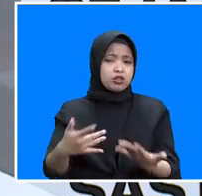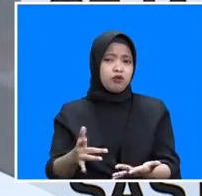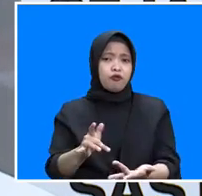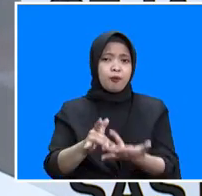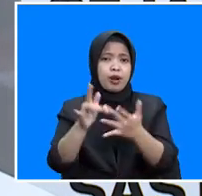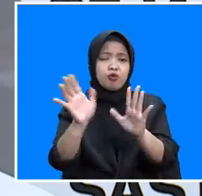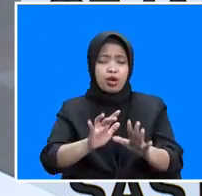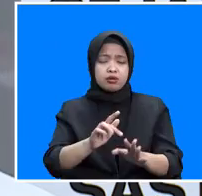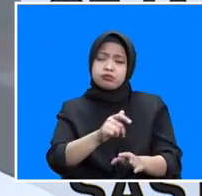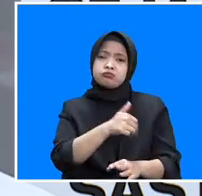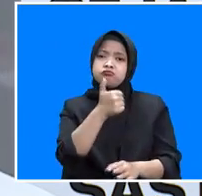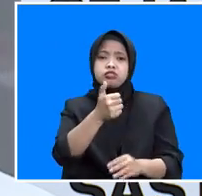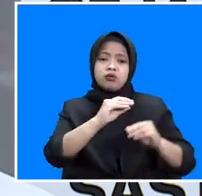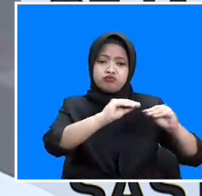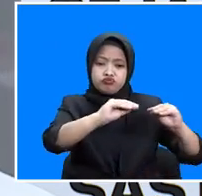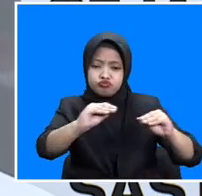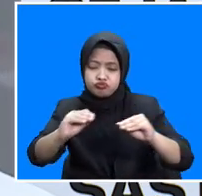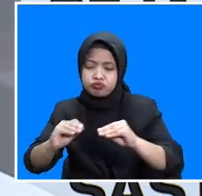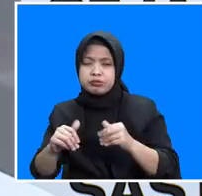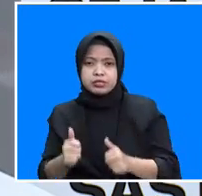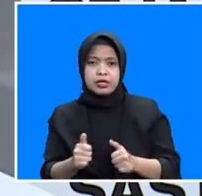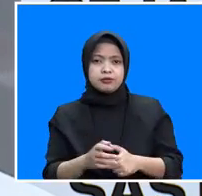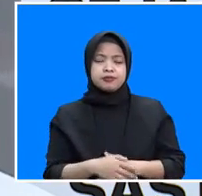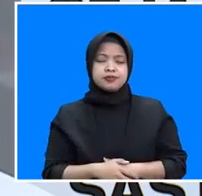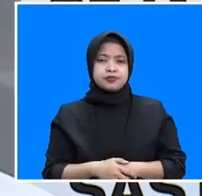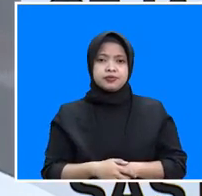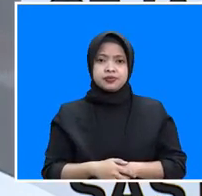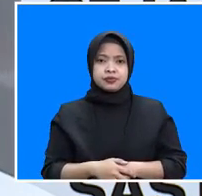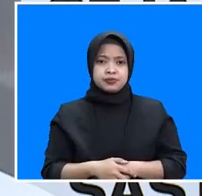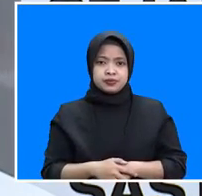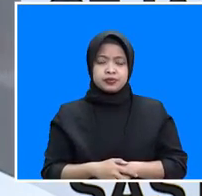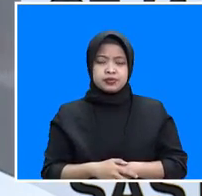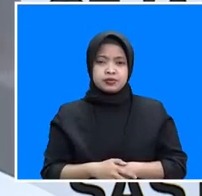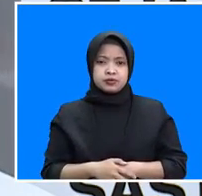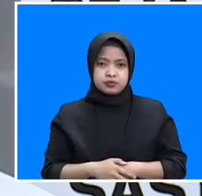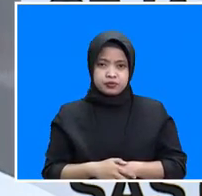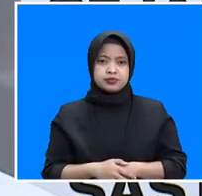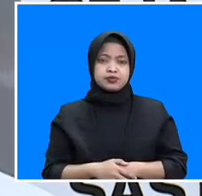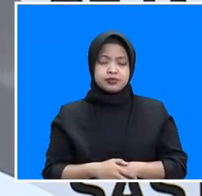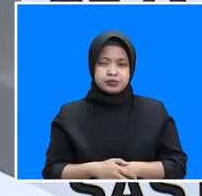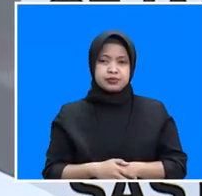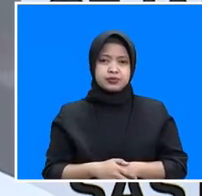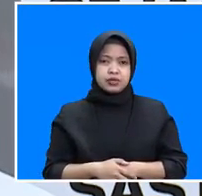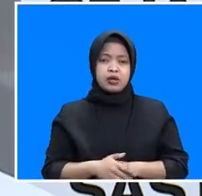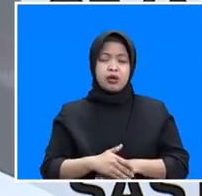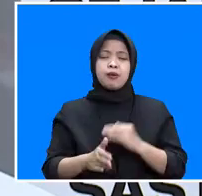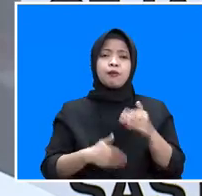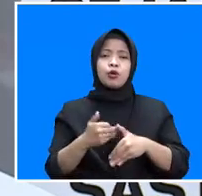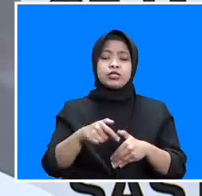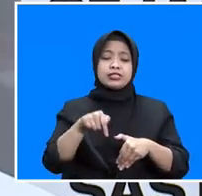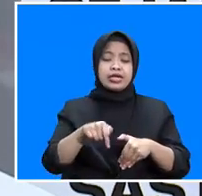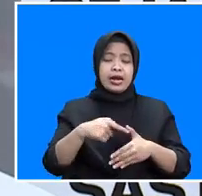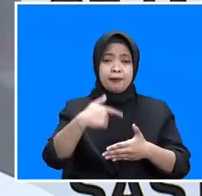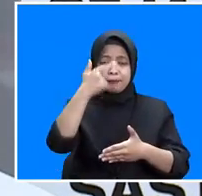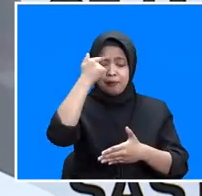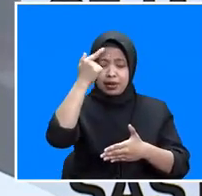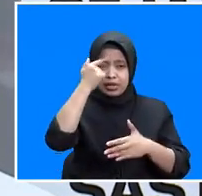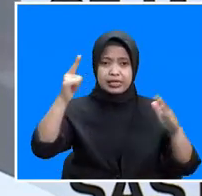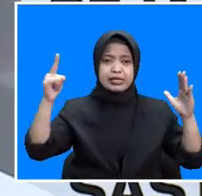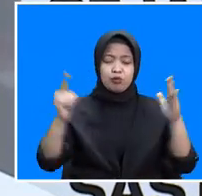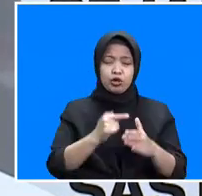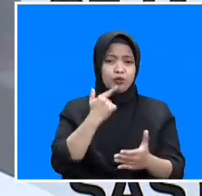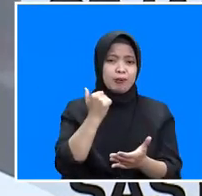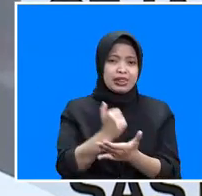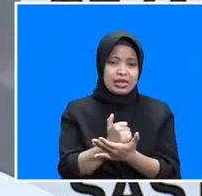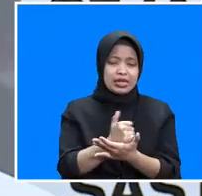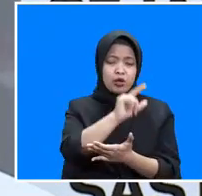again that our early grade learning work is very important. And while I mentioned Papua, we're also working in other areas in the eastern part of